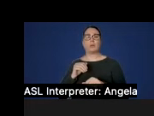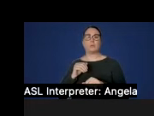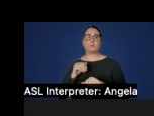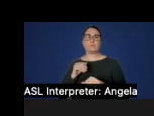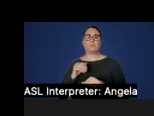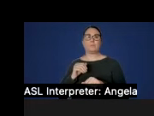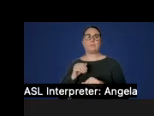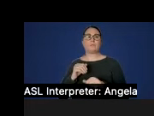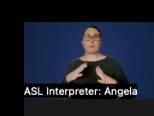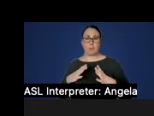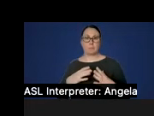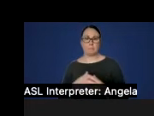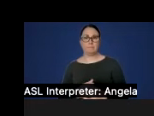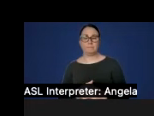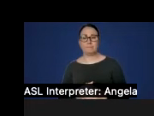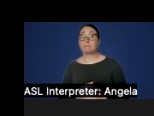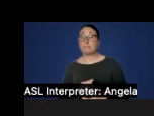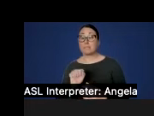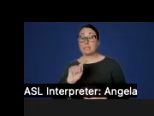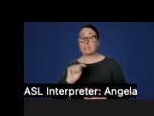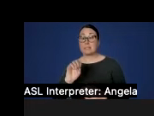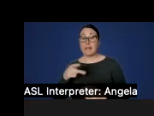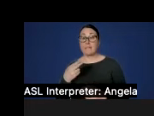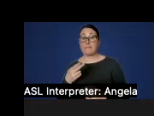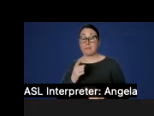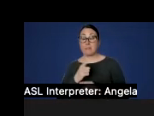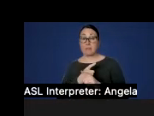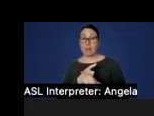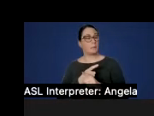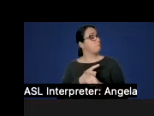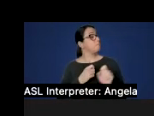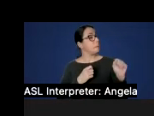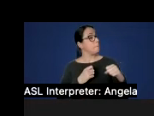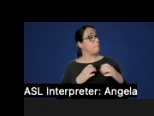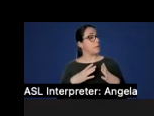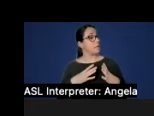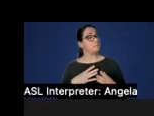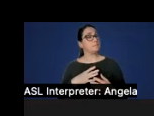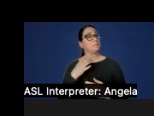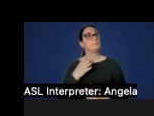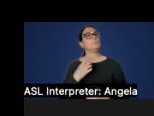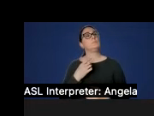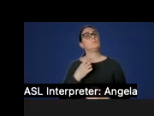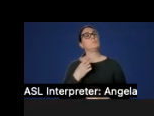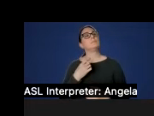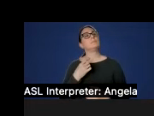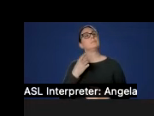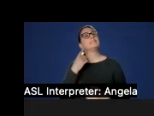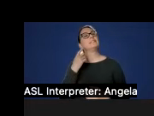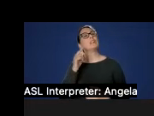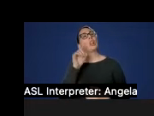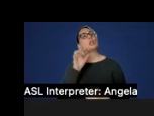am I correct in that? That's correct. Okay, so I show that it's 1:04 Mountain Time, 2:04